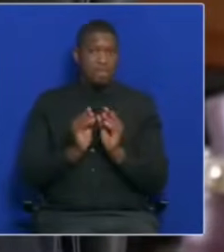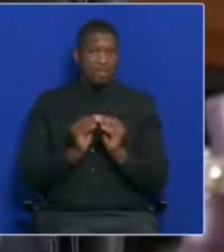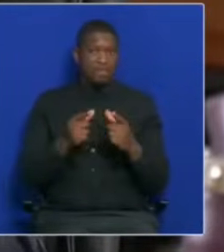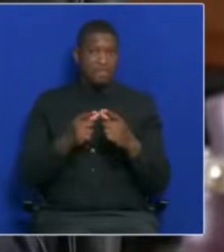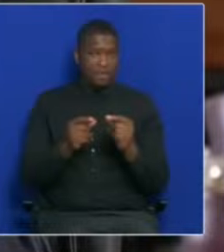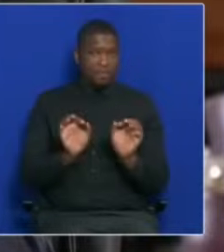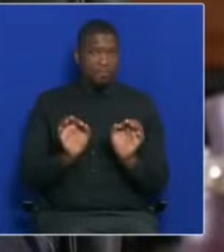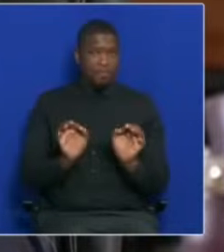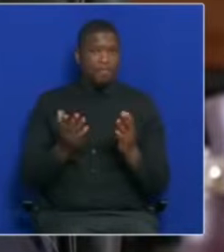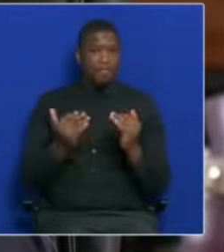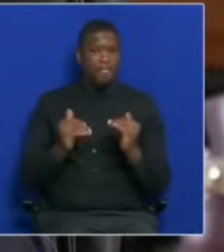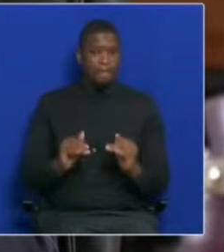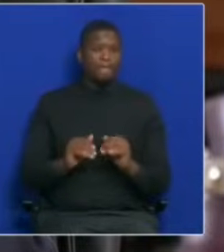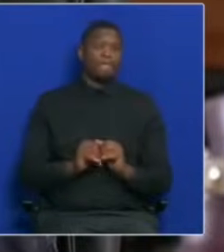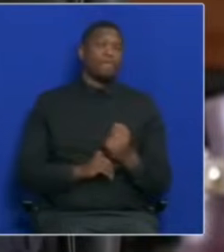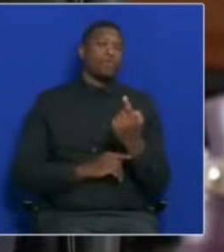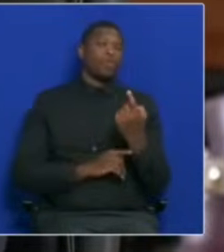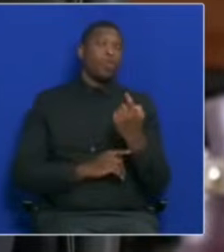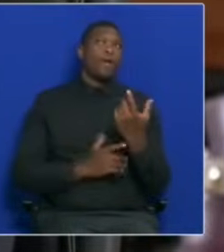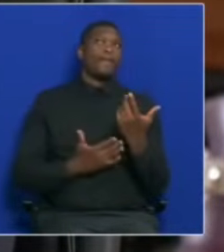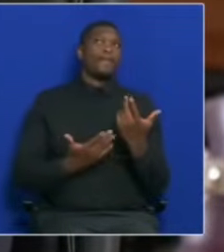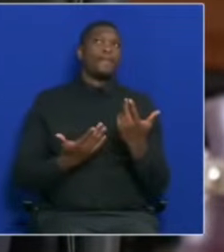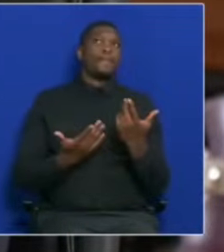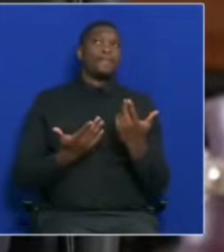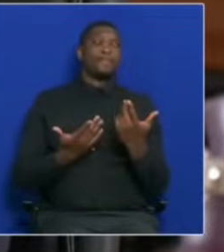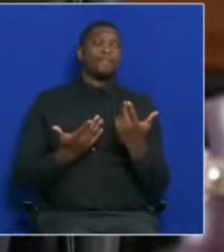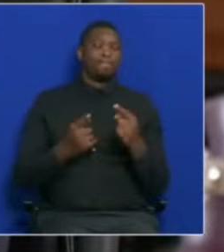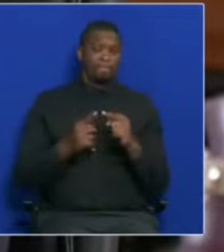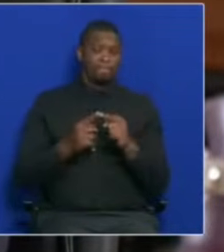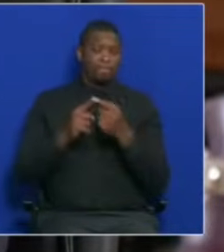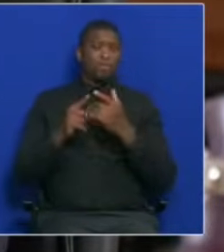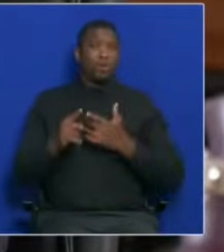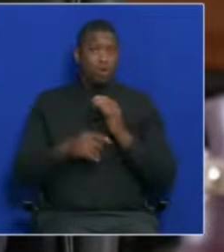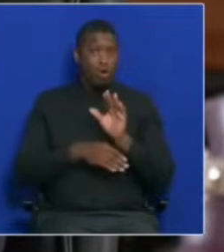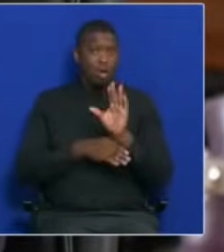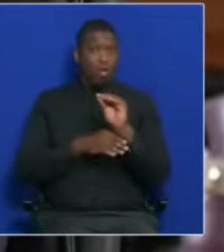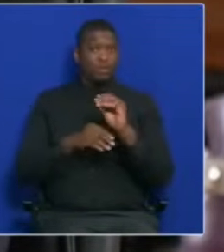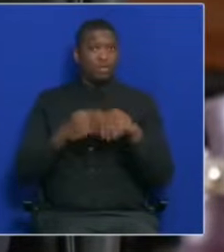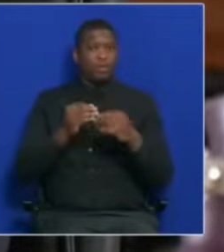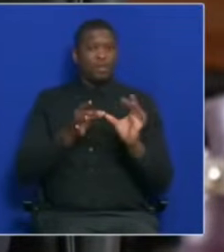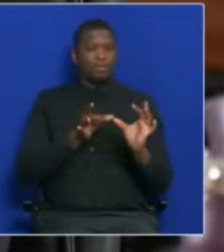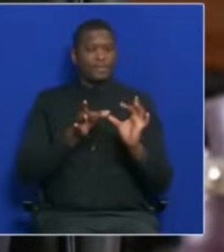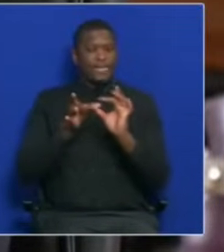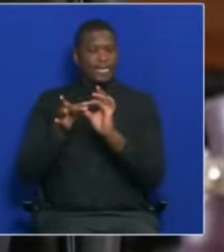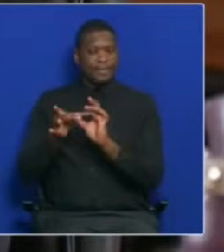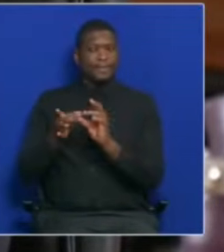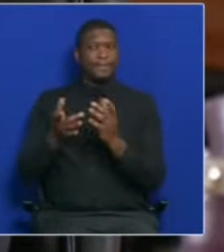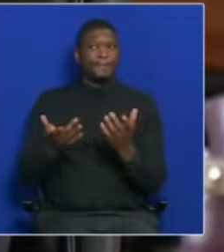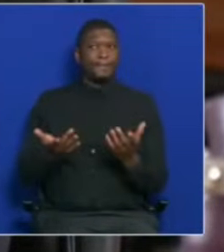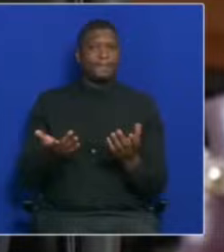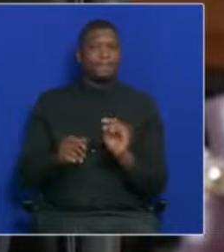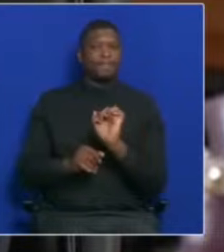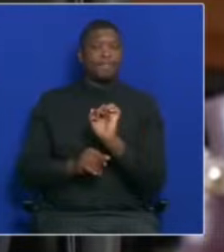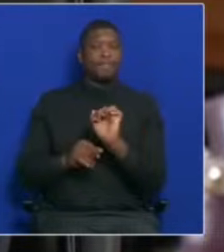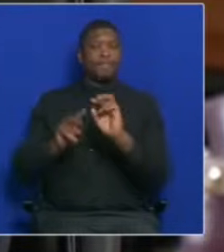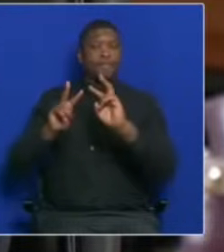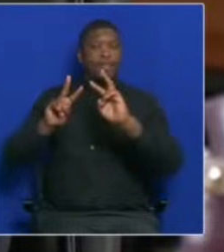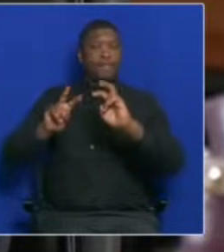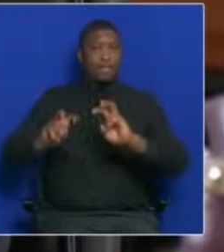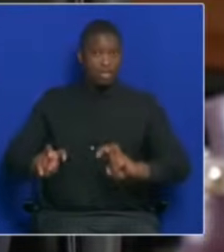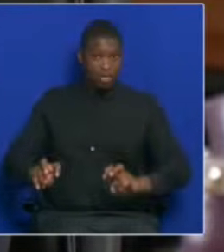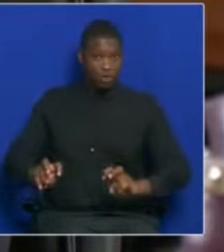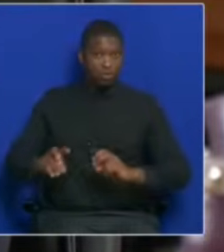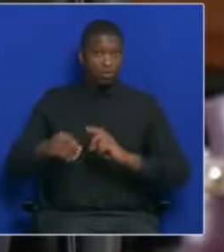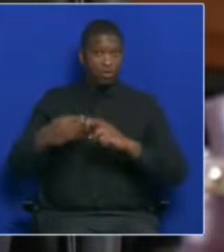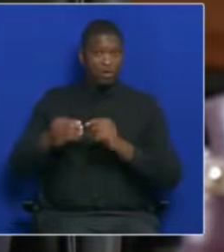One aspect I wanted to ask you about in relation to the investigation into this leak